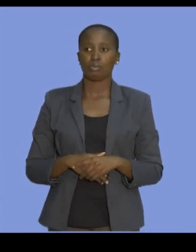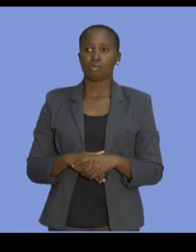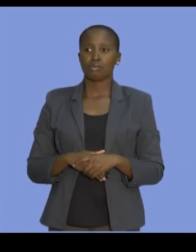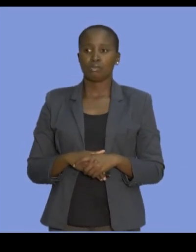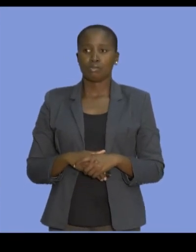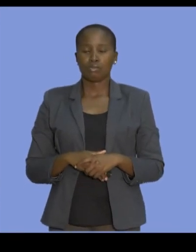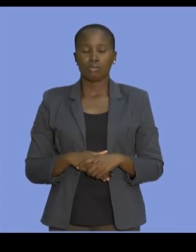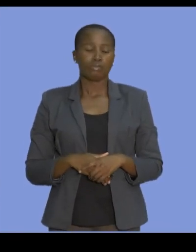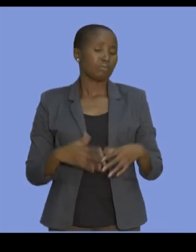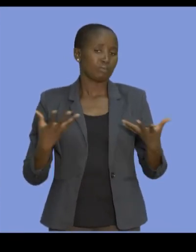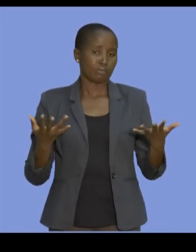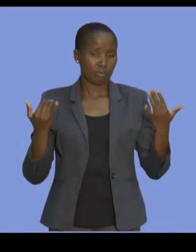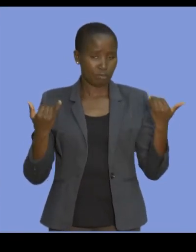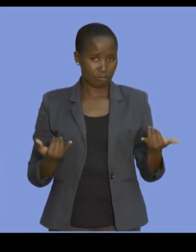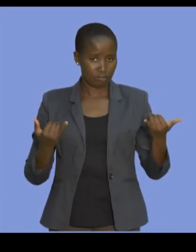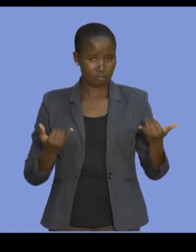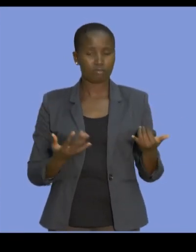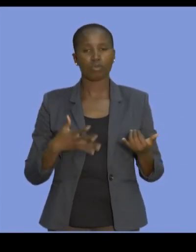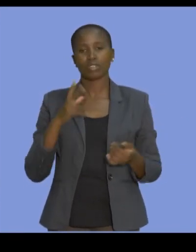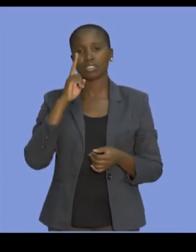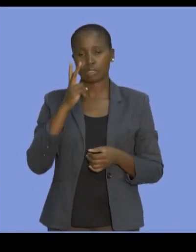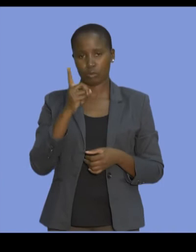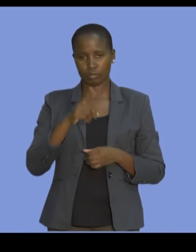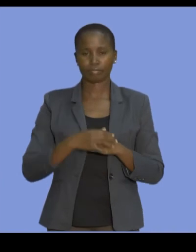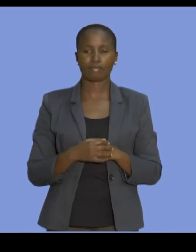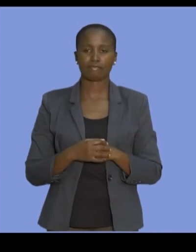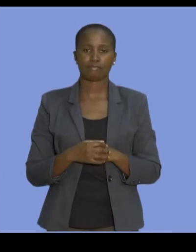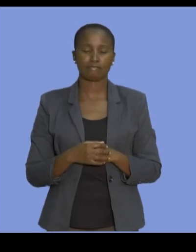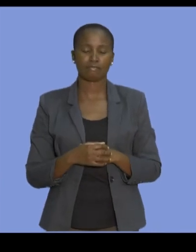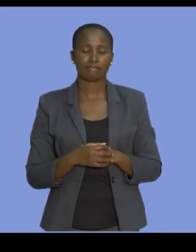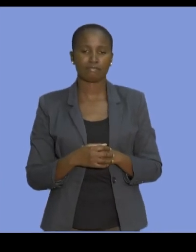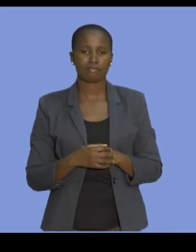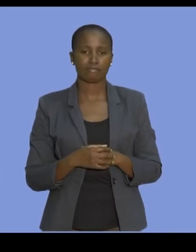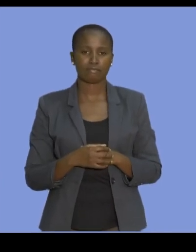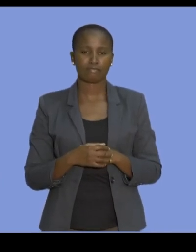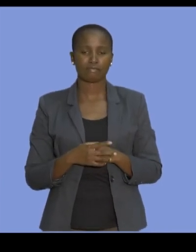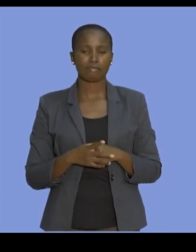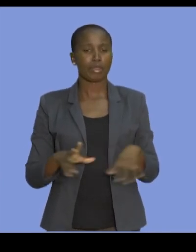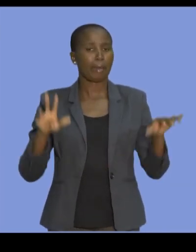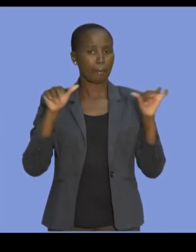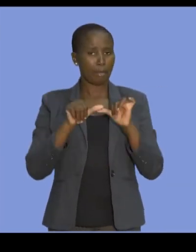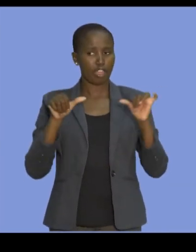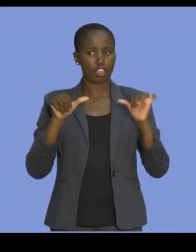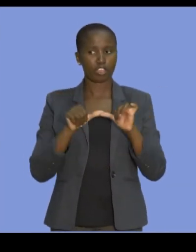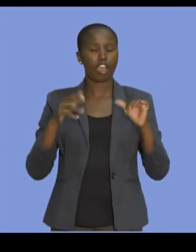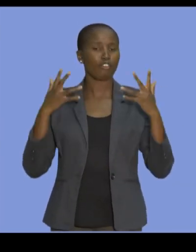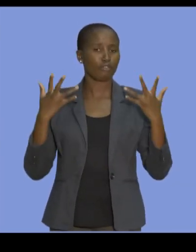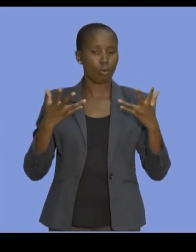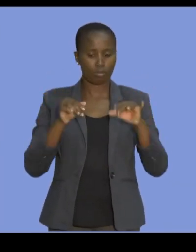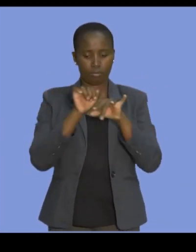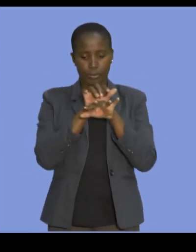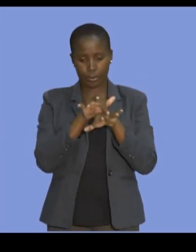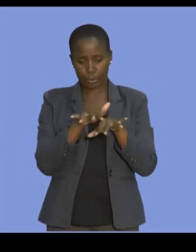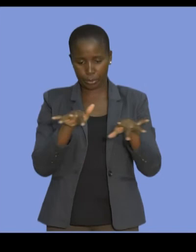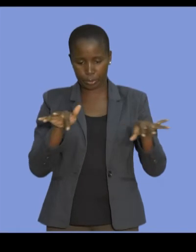So now what I would like us to look at now is to look at the measure of dispersion.